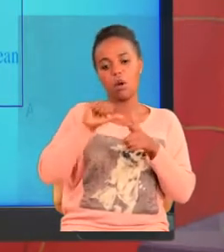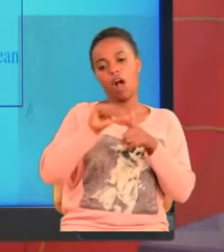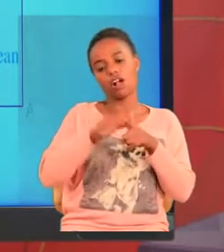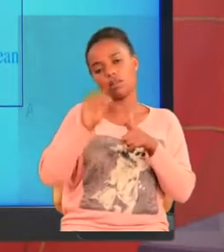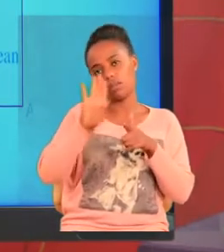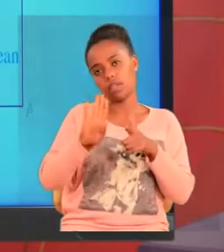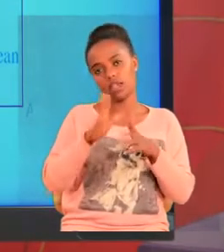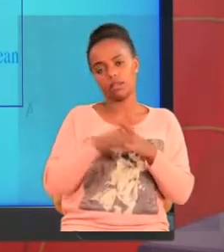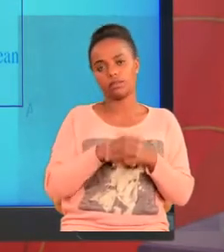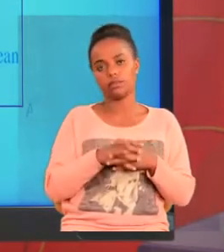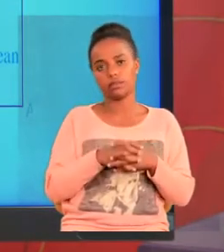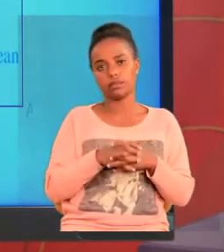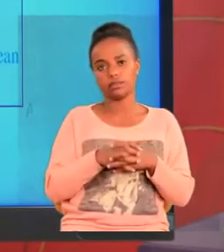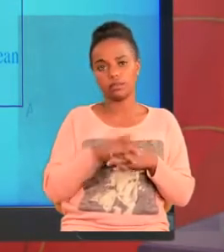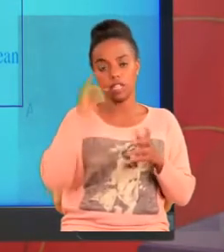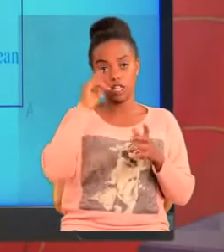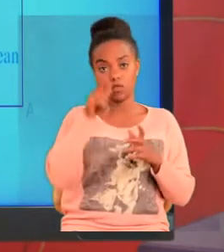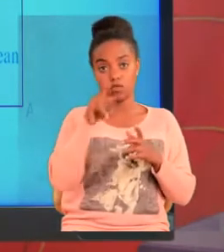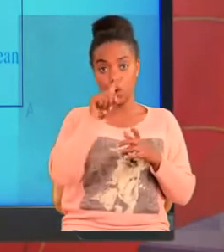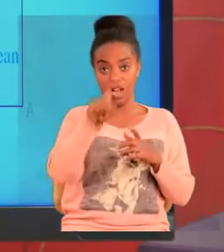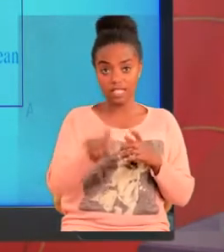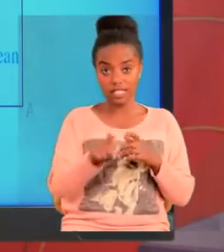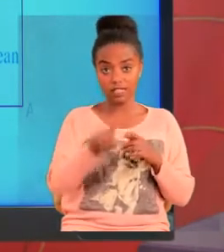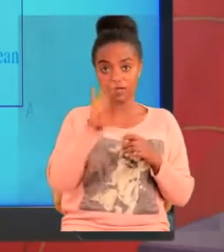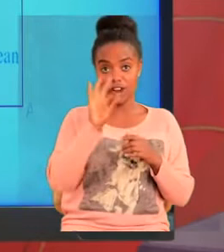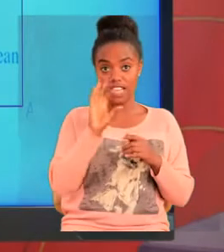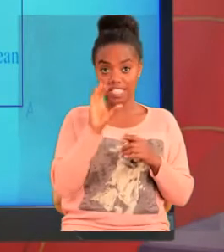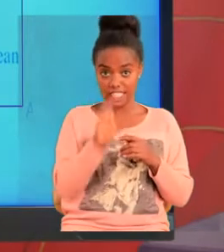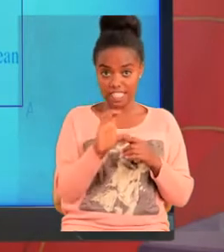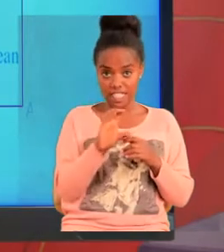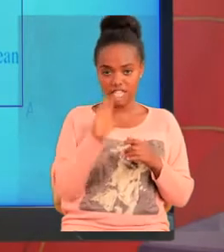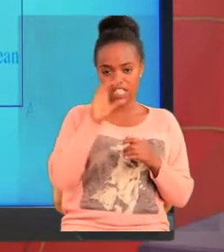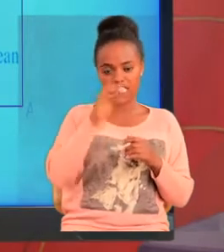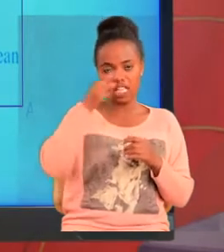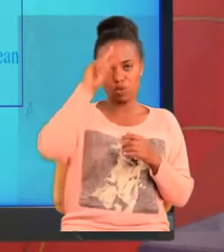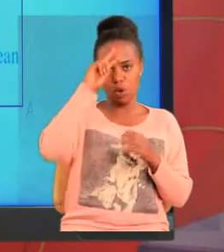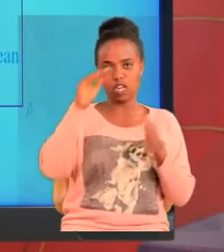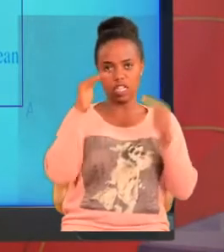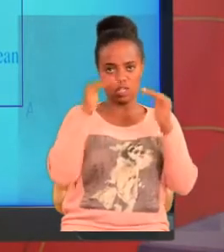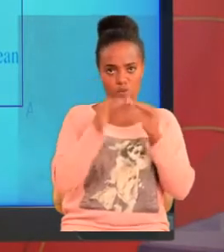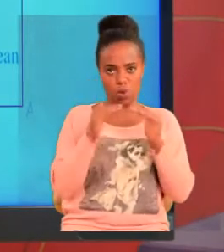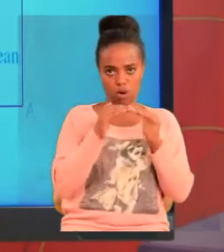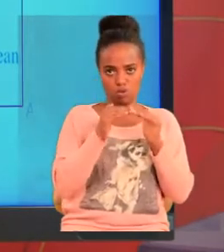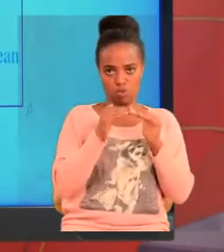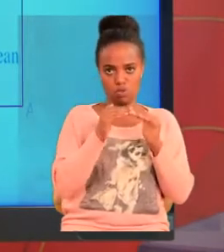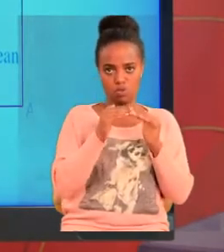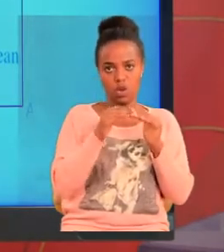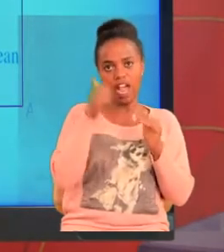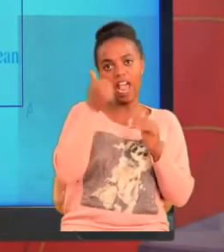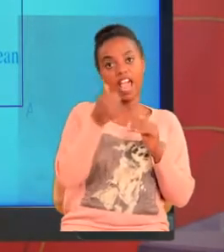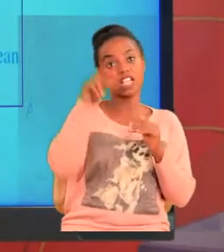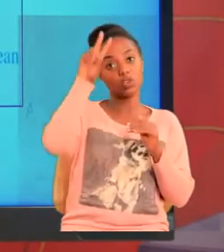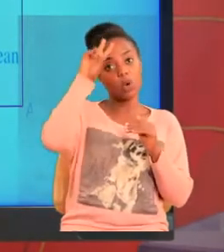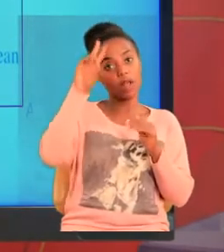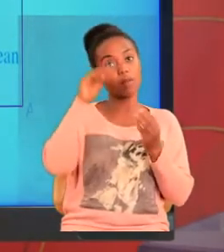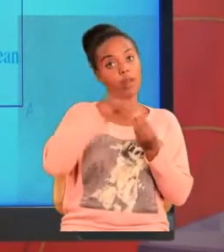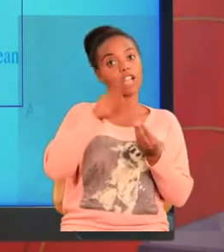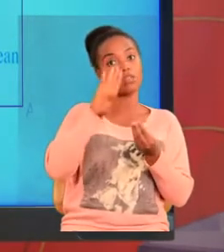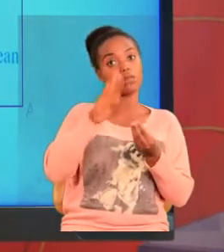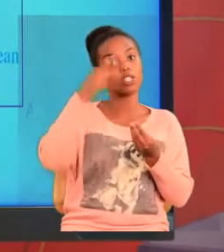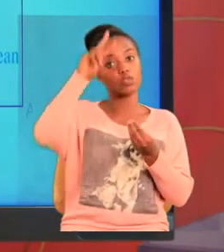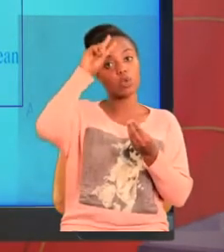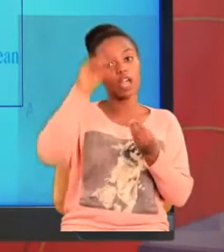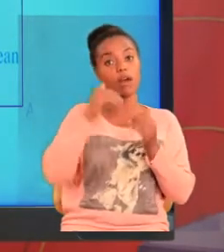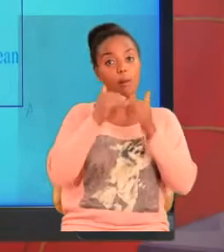B. If you are asked to find C squared will be equal to A squared plus B squared